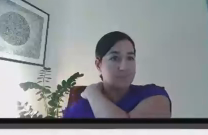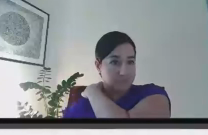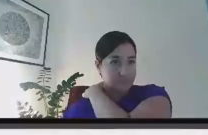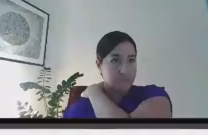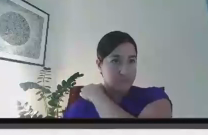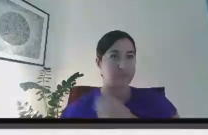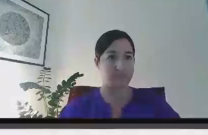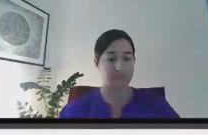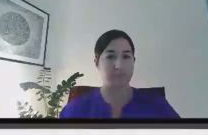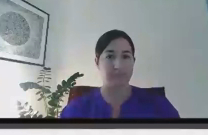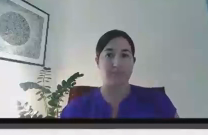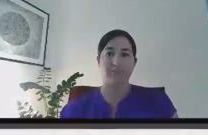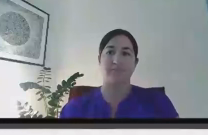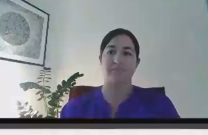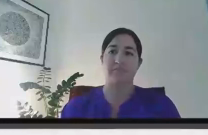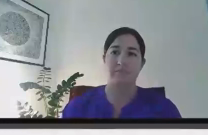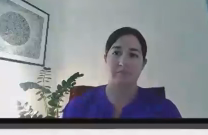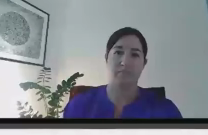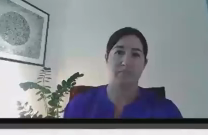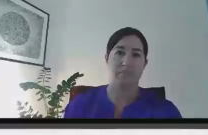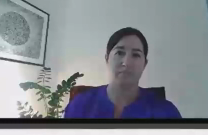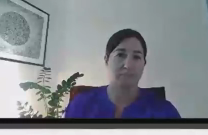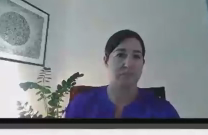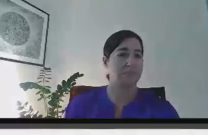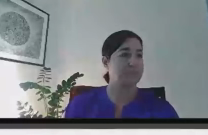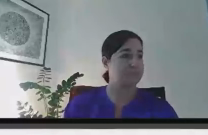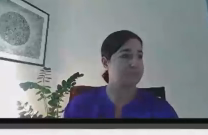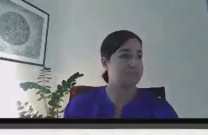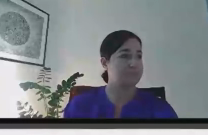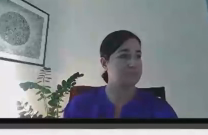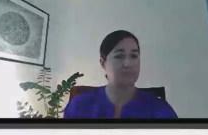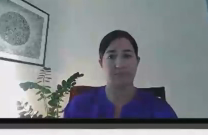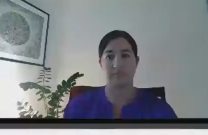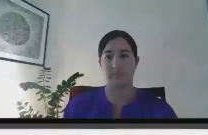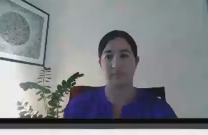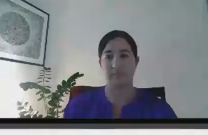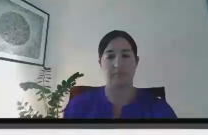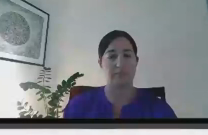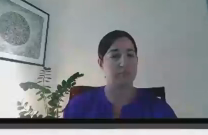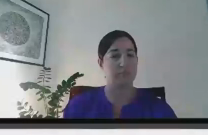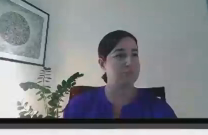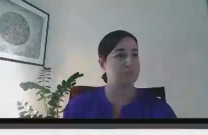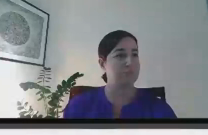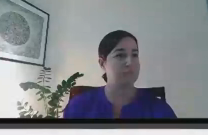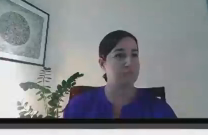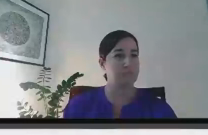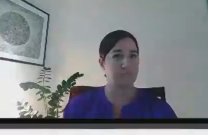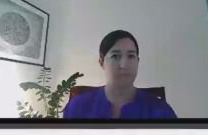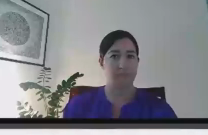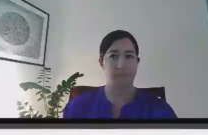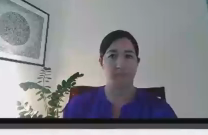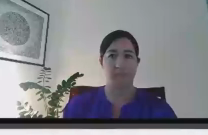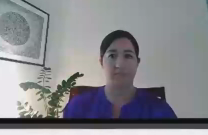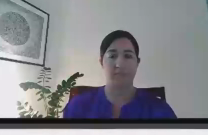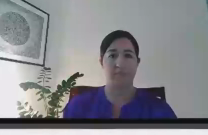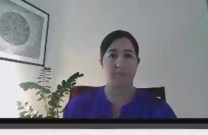chat or we'll just sort of take your questions. Sophia can facilitate that here at the end. But as we